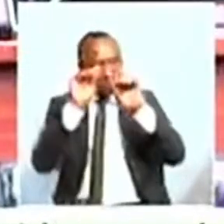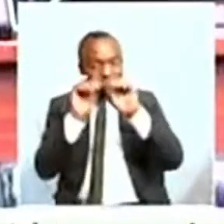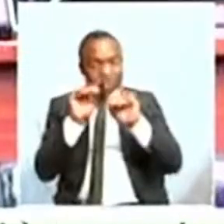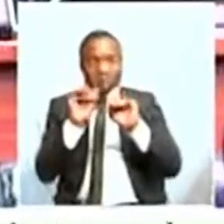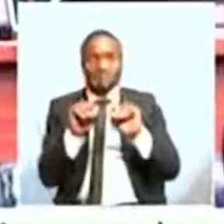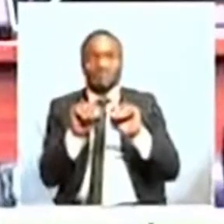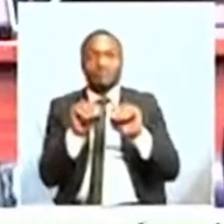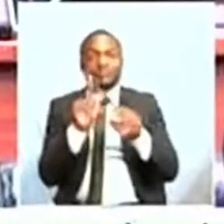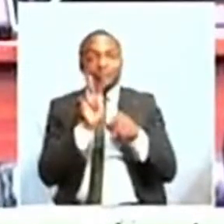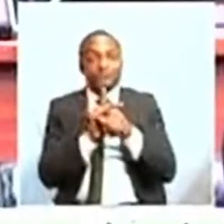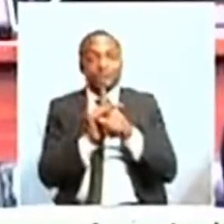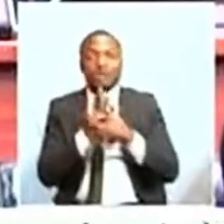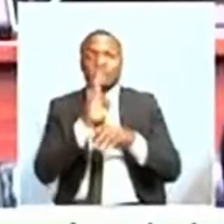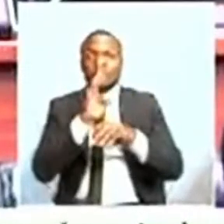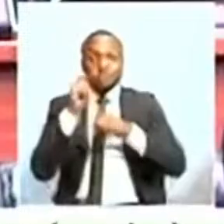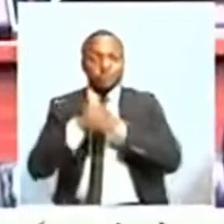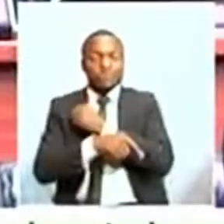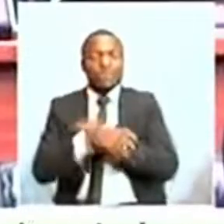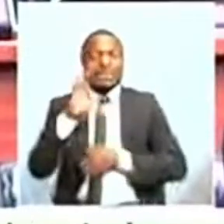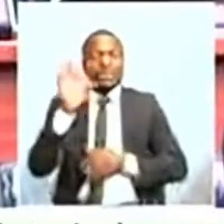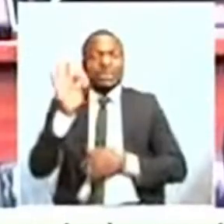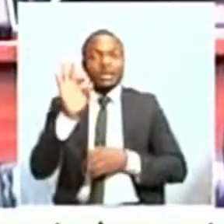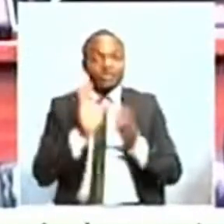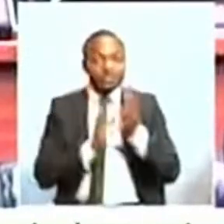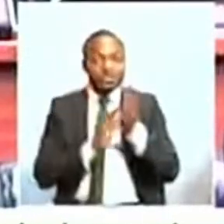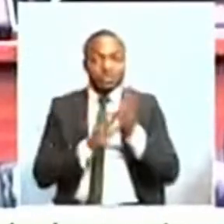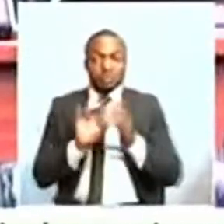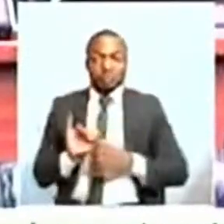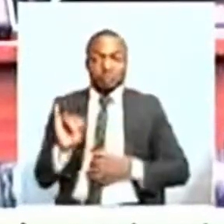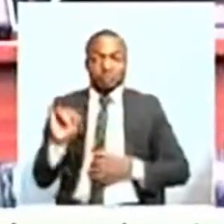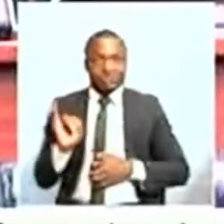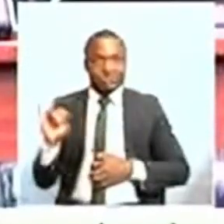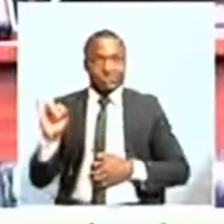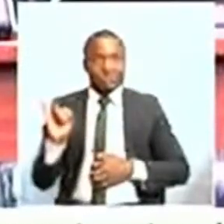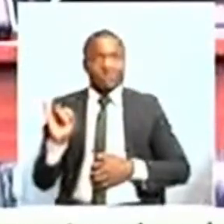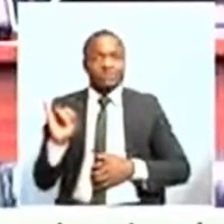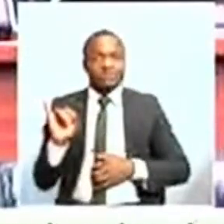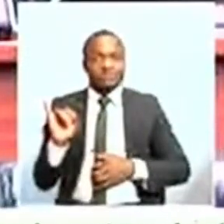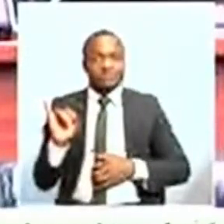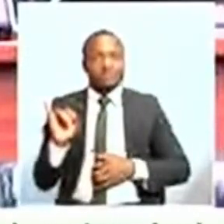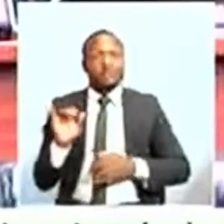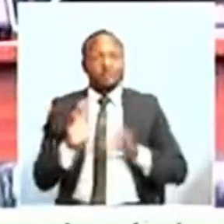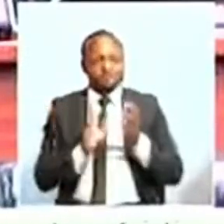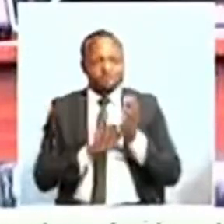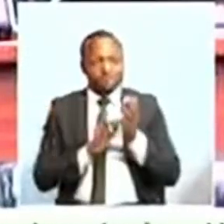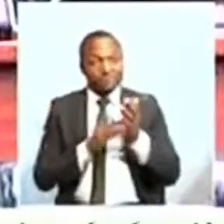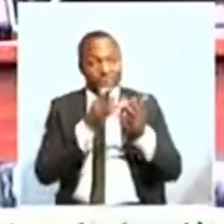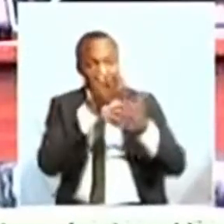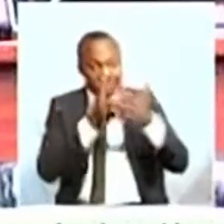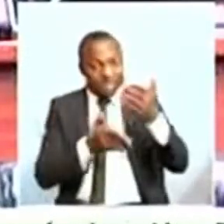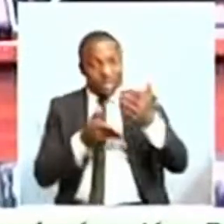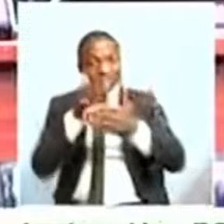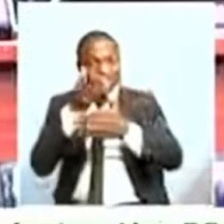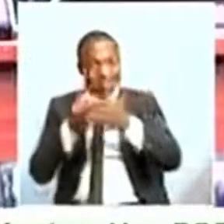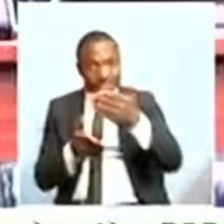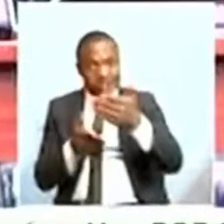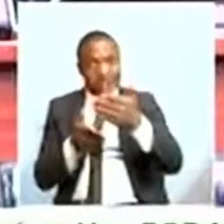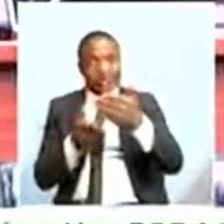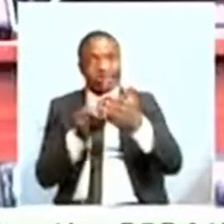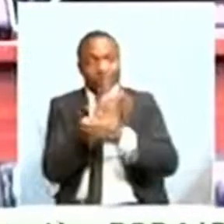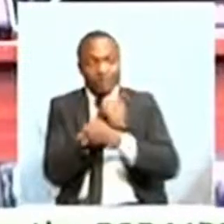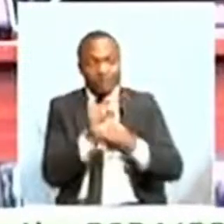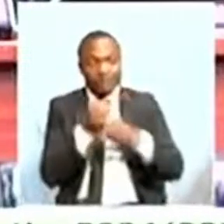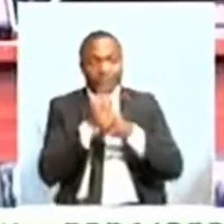maintained boreholes in 9 schools in Soka district. Madam Speaker, all these interventions are meant to ensure